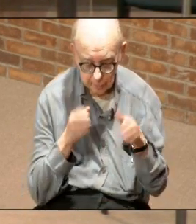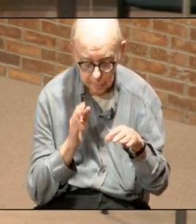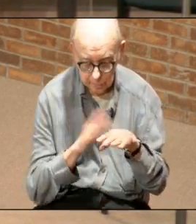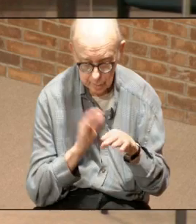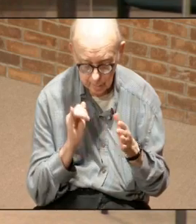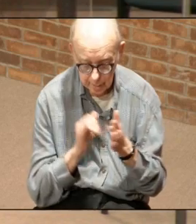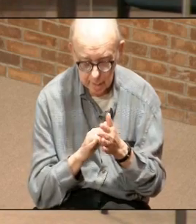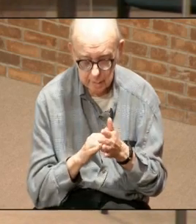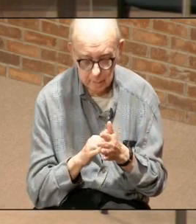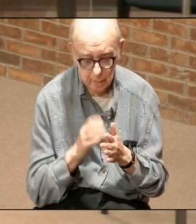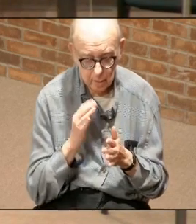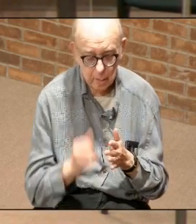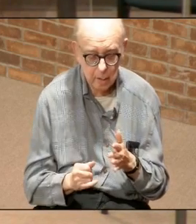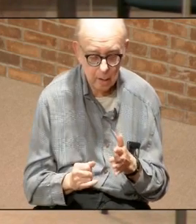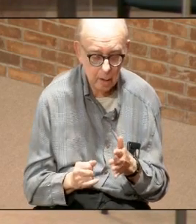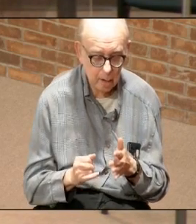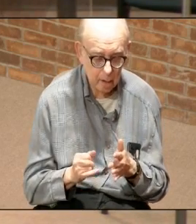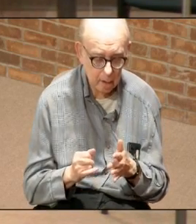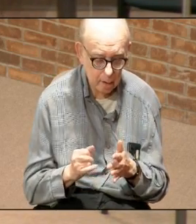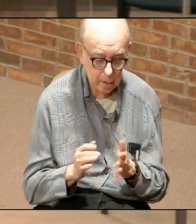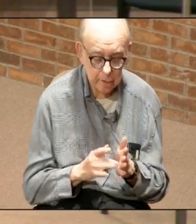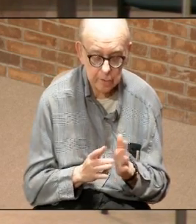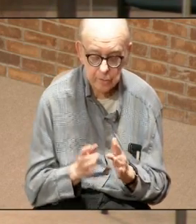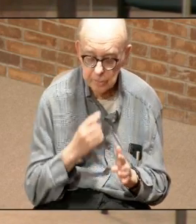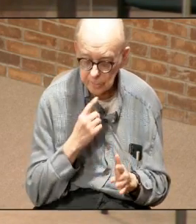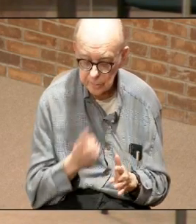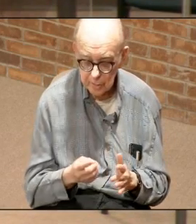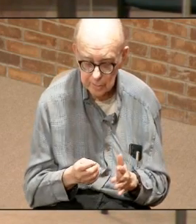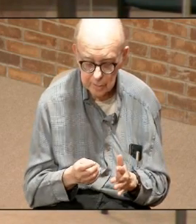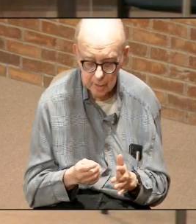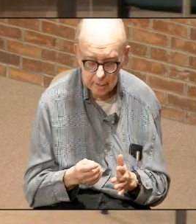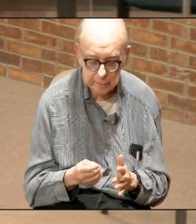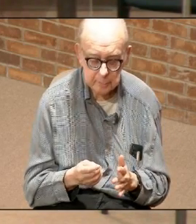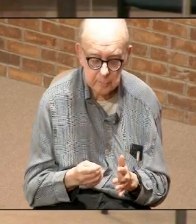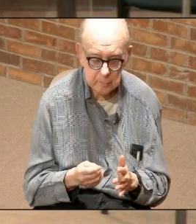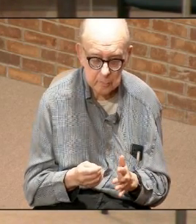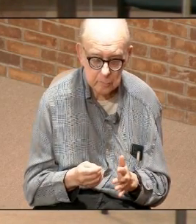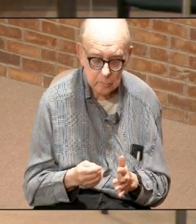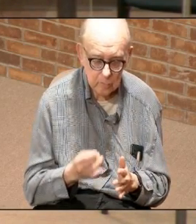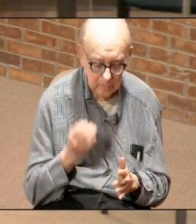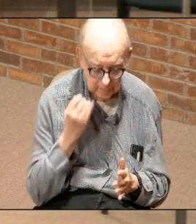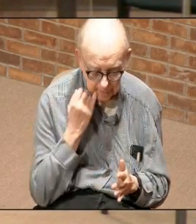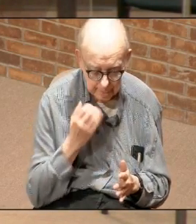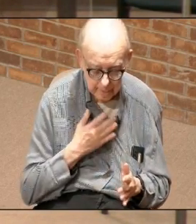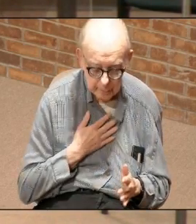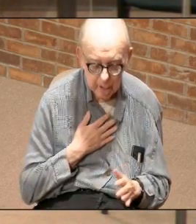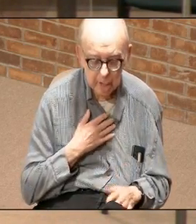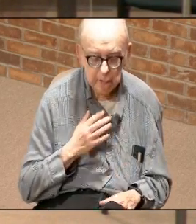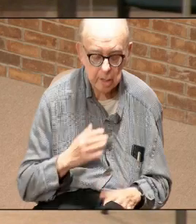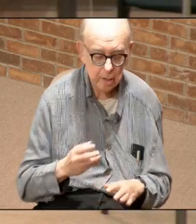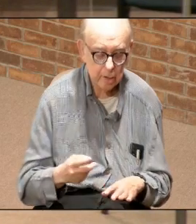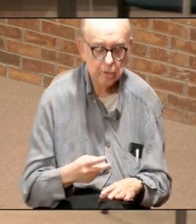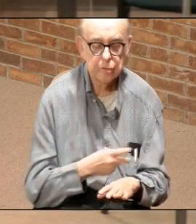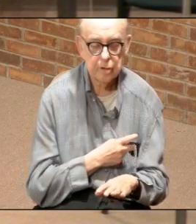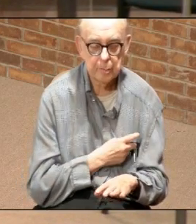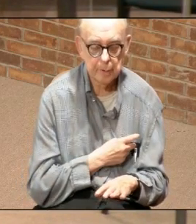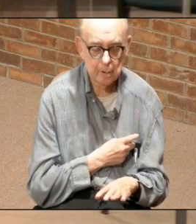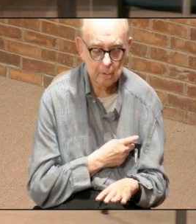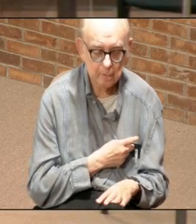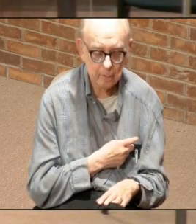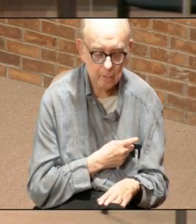that, because what did Jesus say? Jesus said, if my sheep